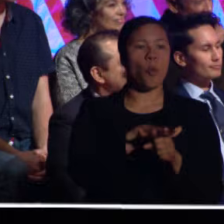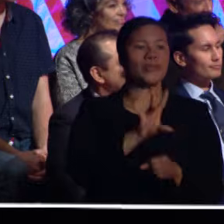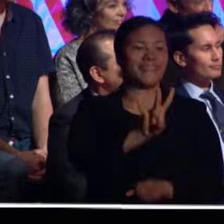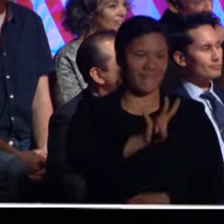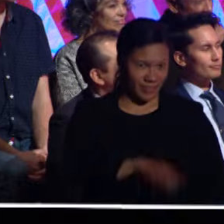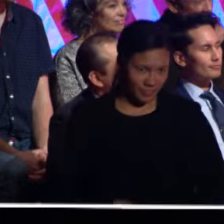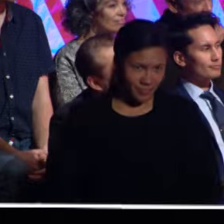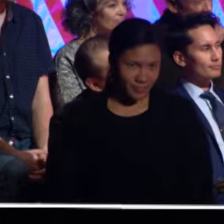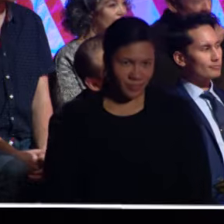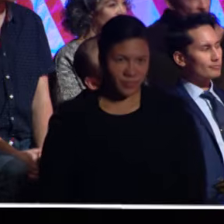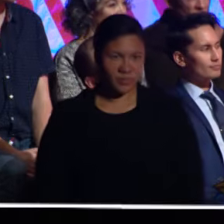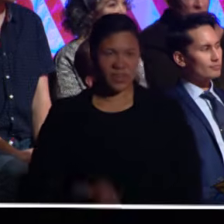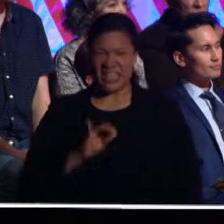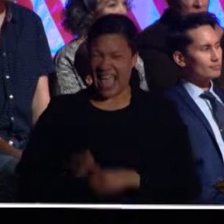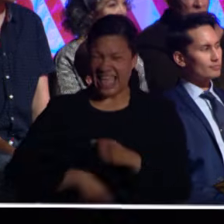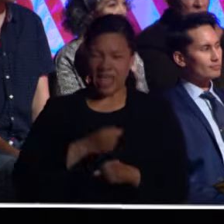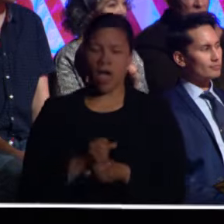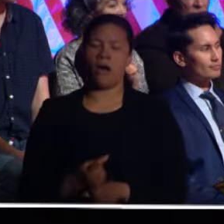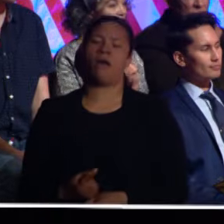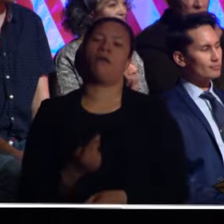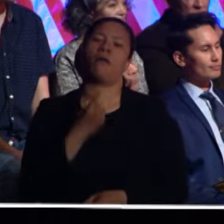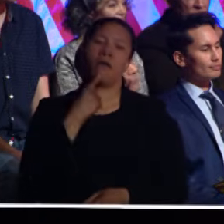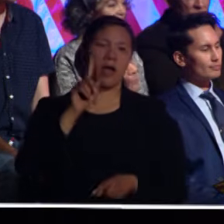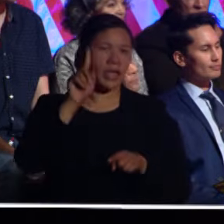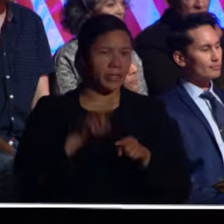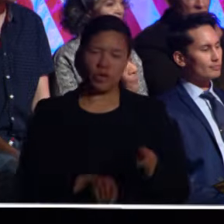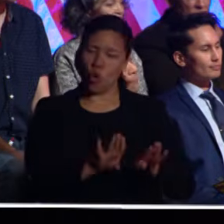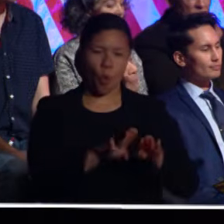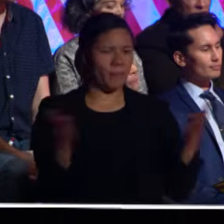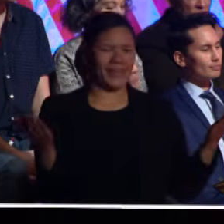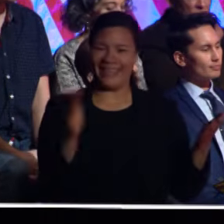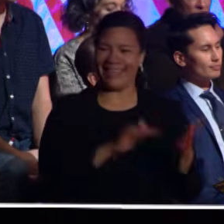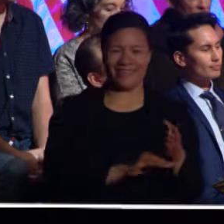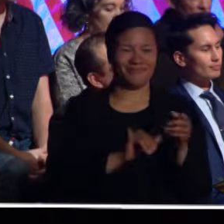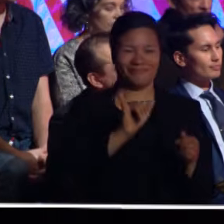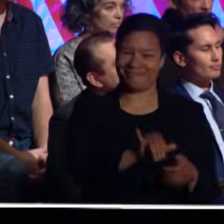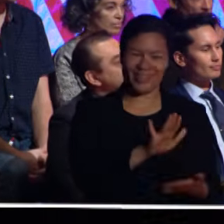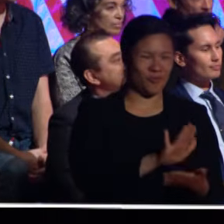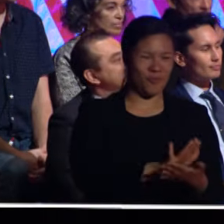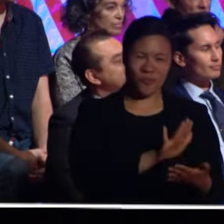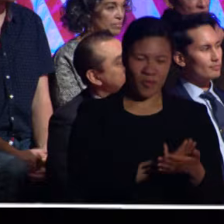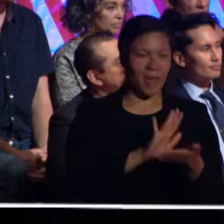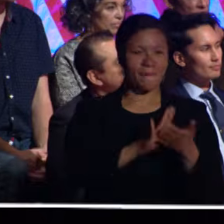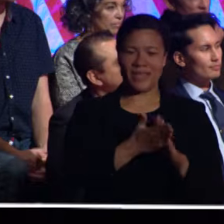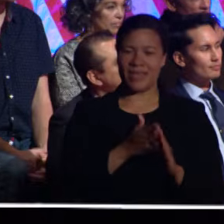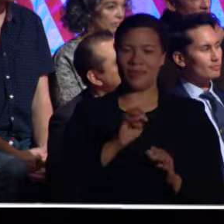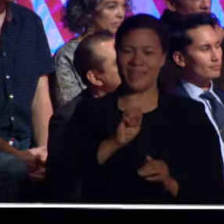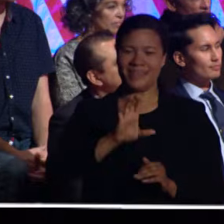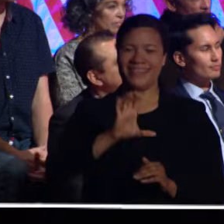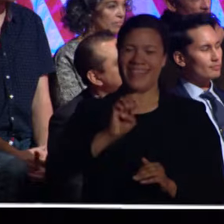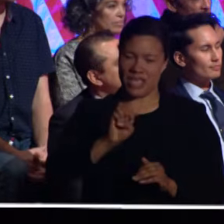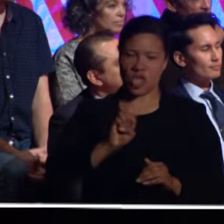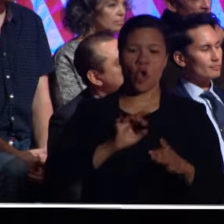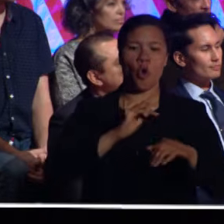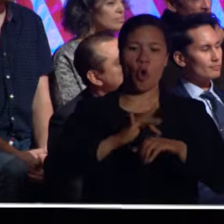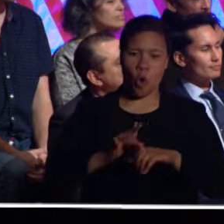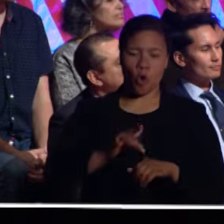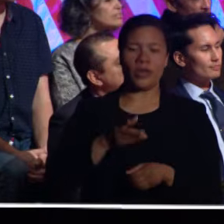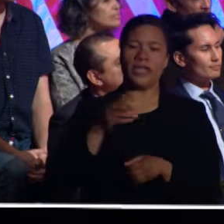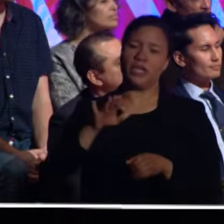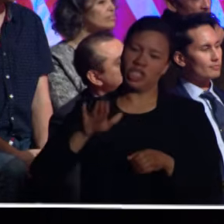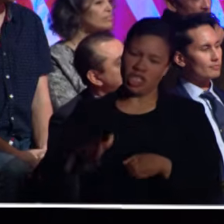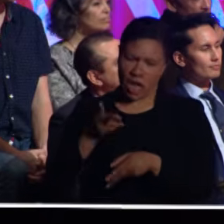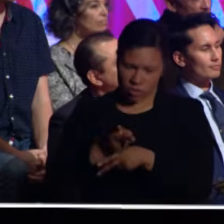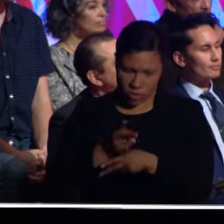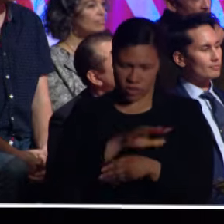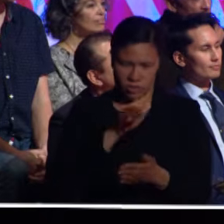I was disappointed that we could not move forward with reopening the school as an early child care center. This year, though,